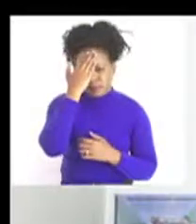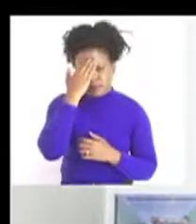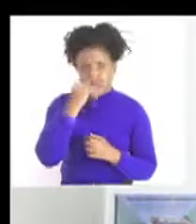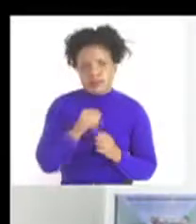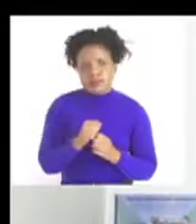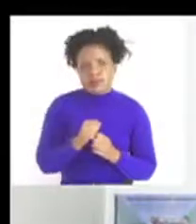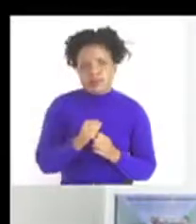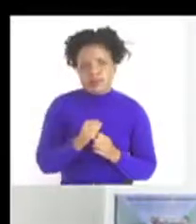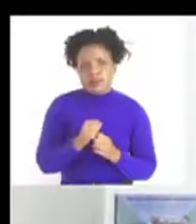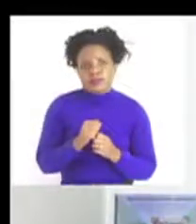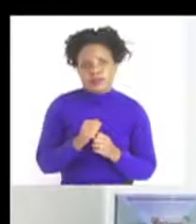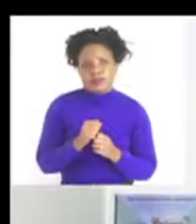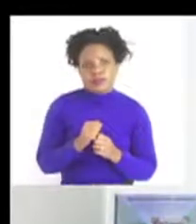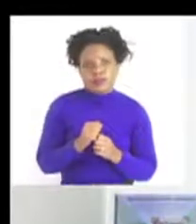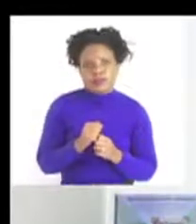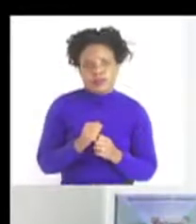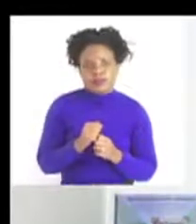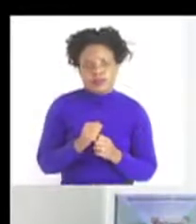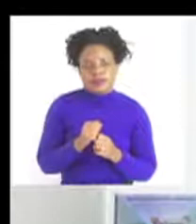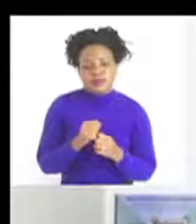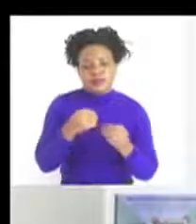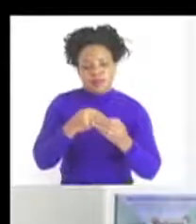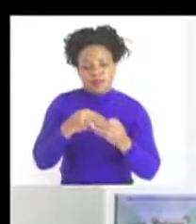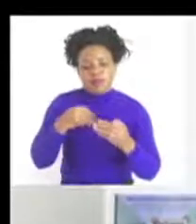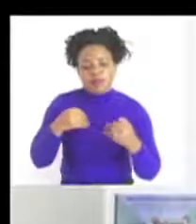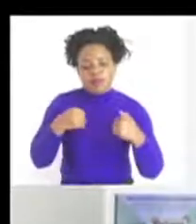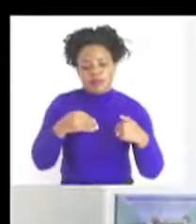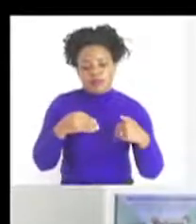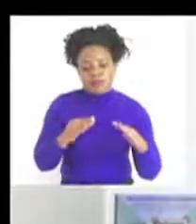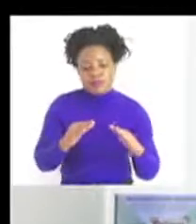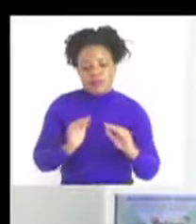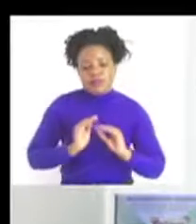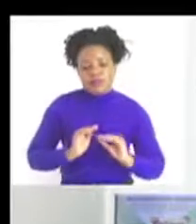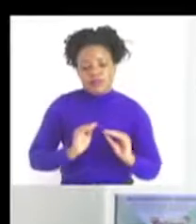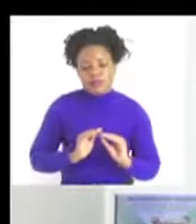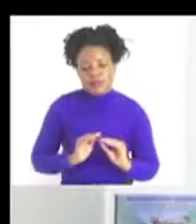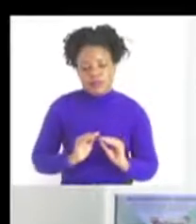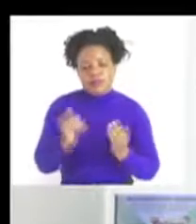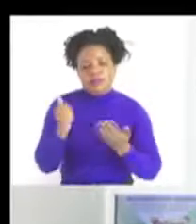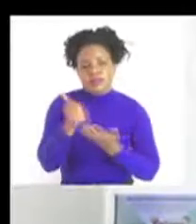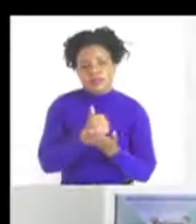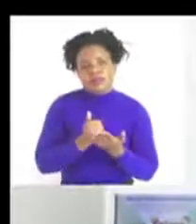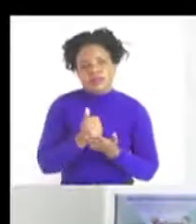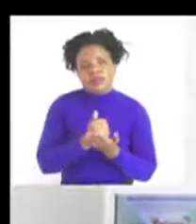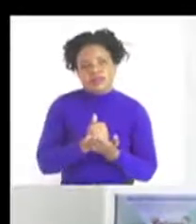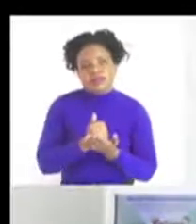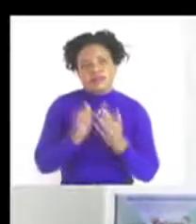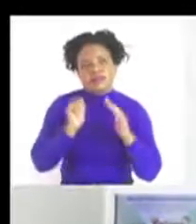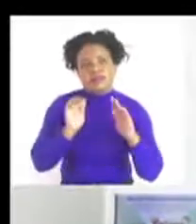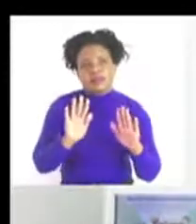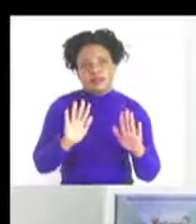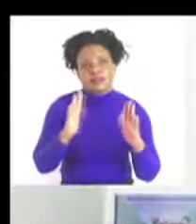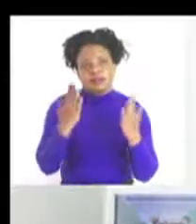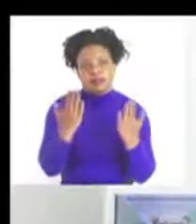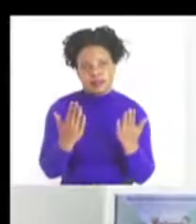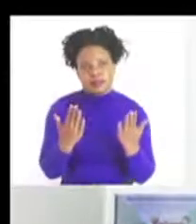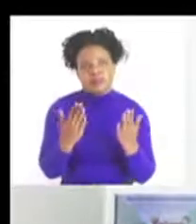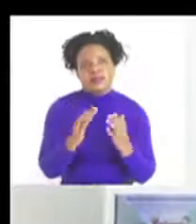Clarice. Before we start with our lesson, let us sanitize and practice social